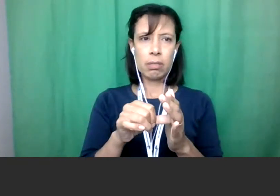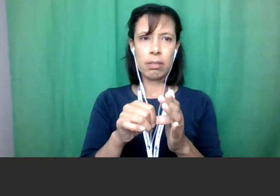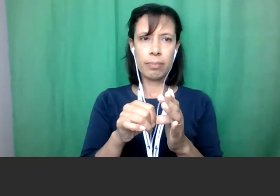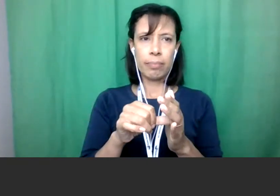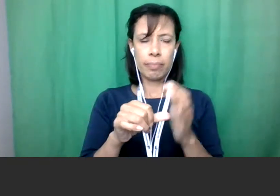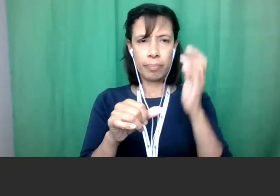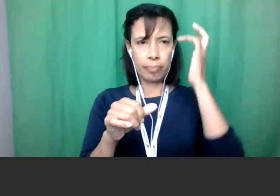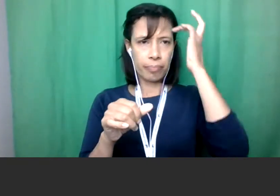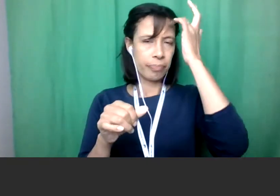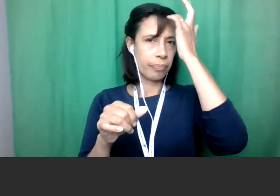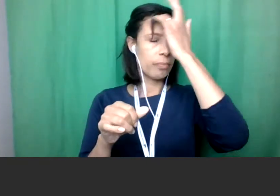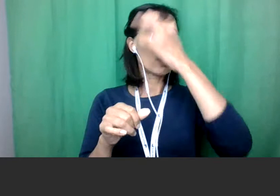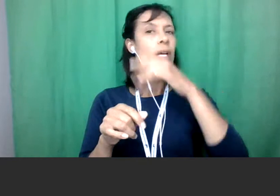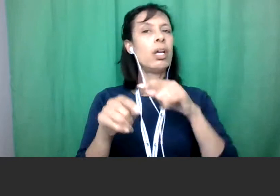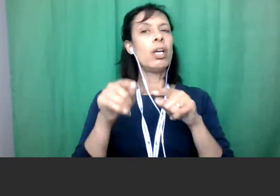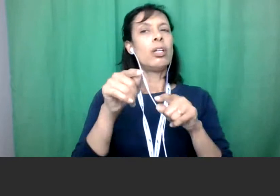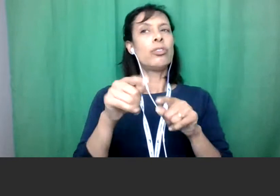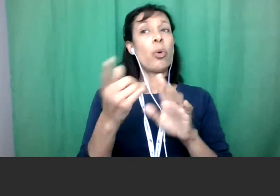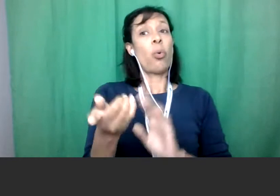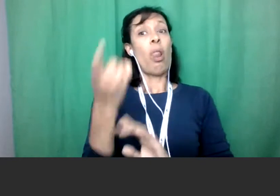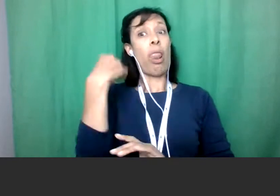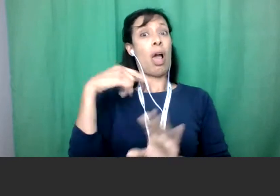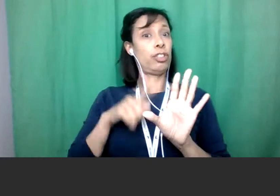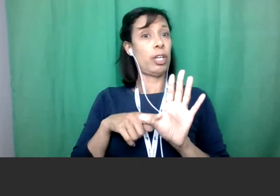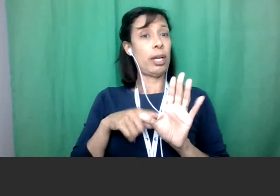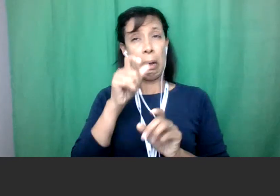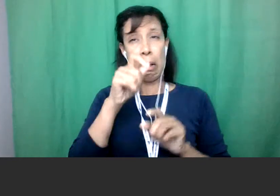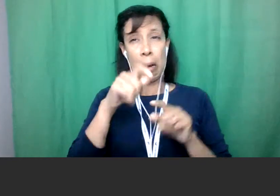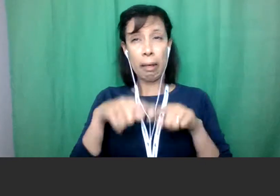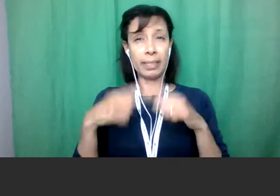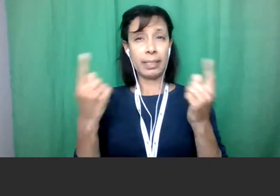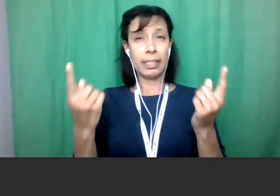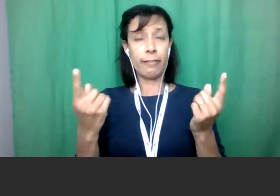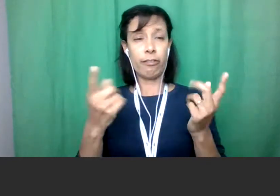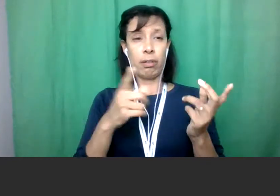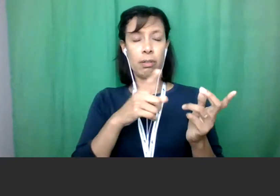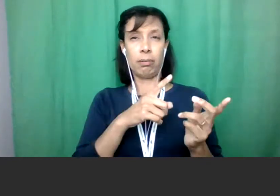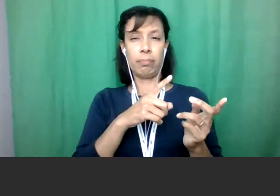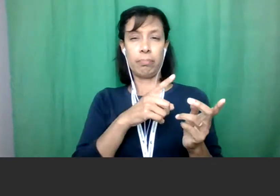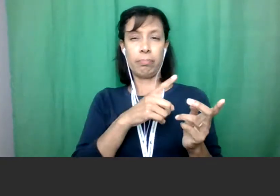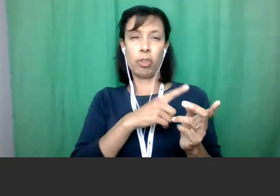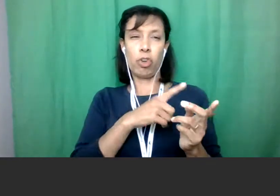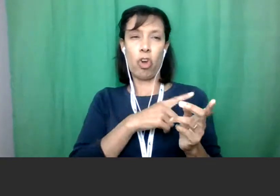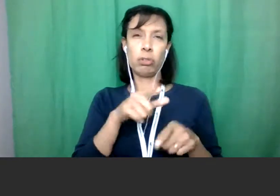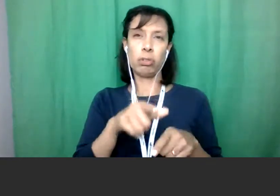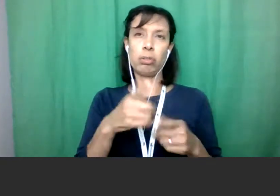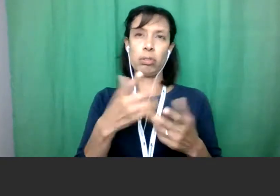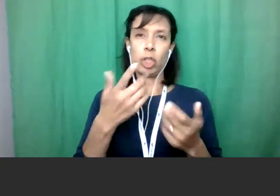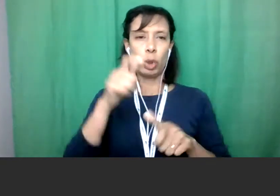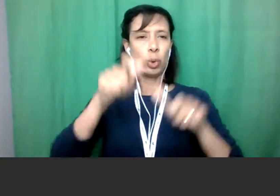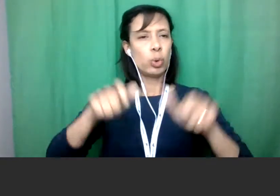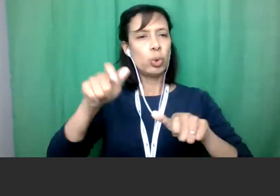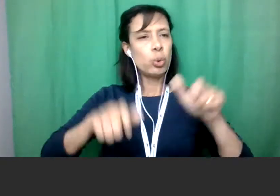got hit by COVID, and then it was an obstacle because they'd thought about their research differently, and